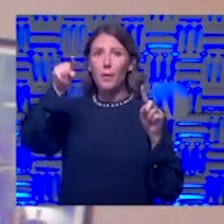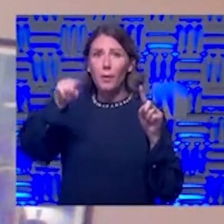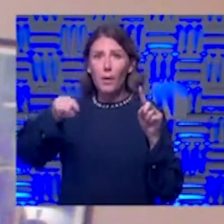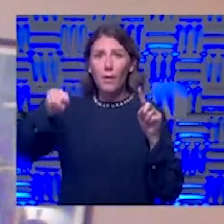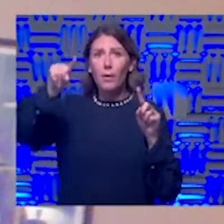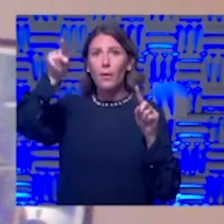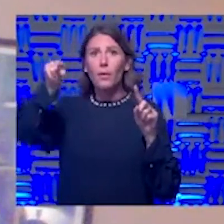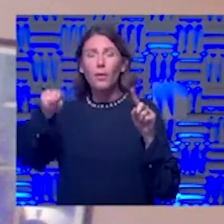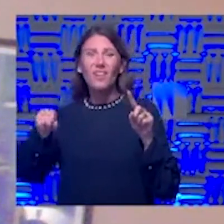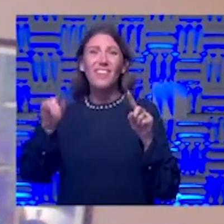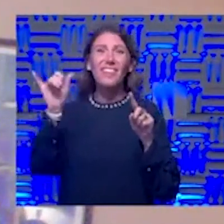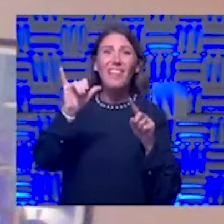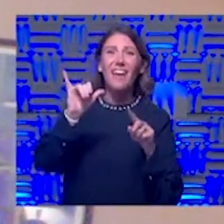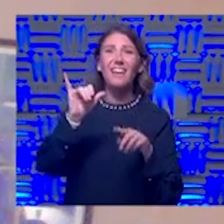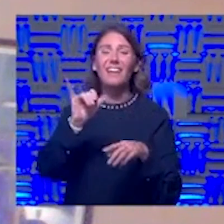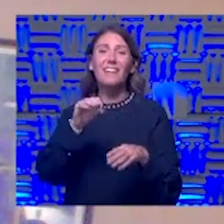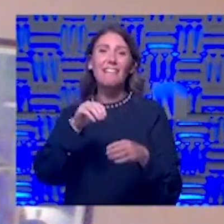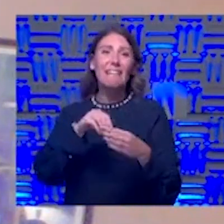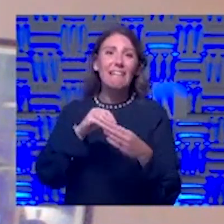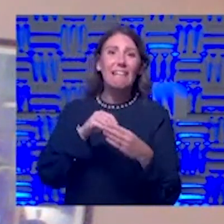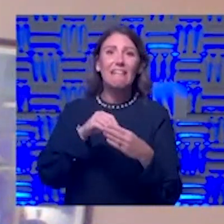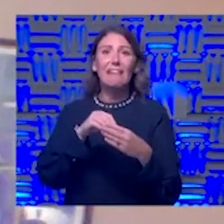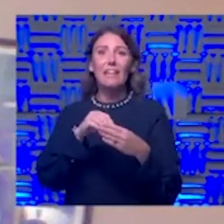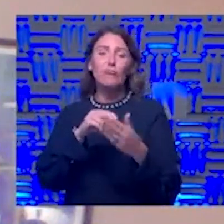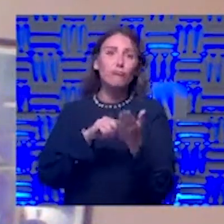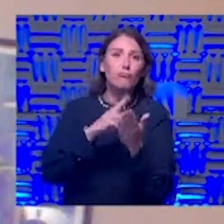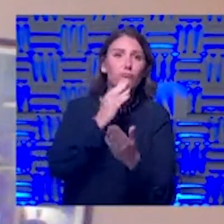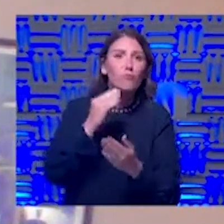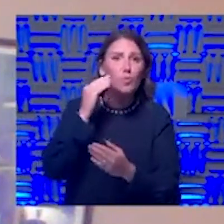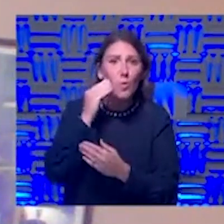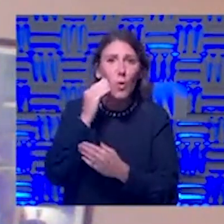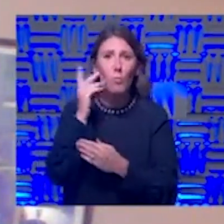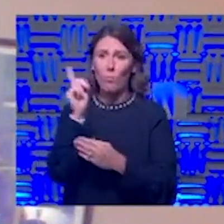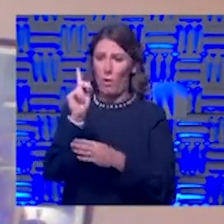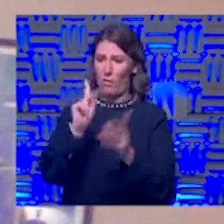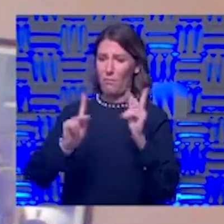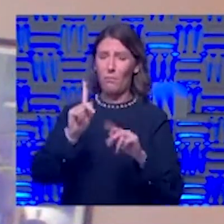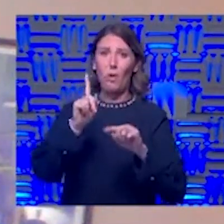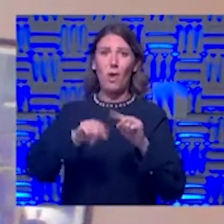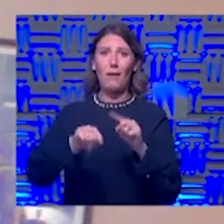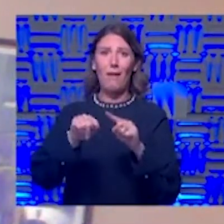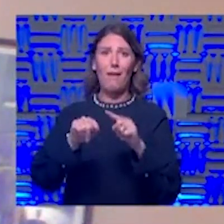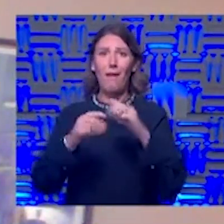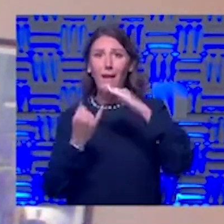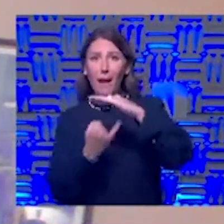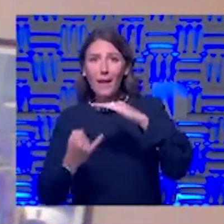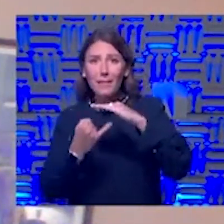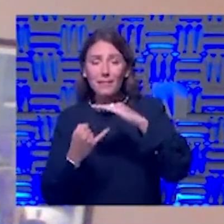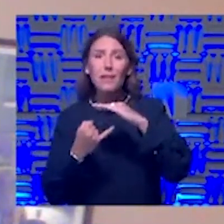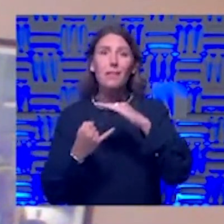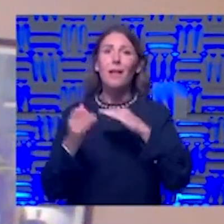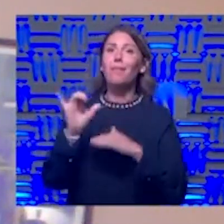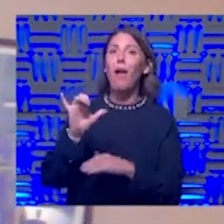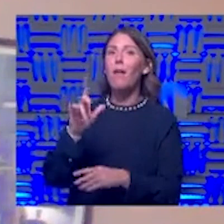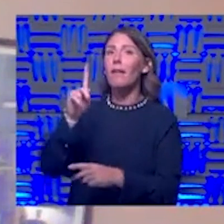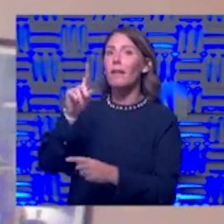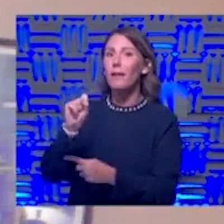couldn't socially isolate. So around half of our cases in Kansas were in nursing homes,